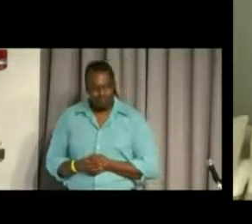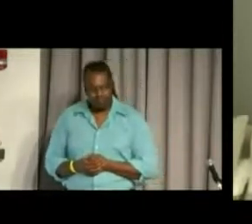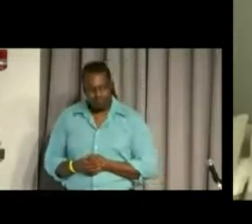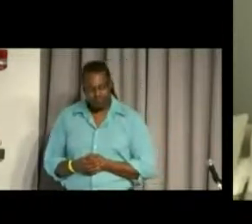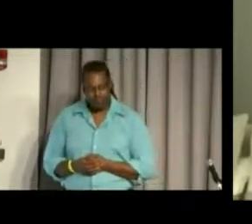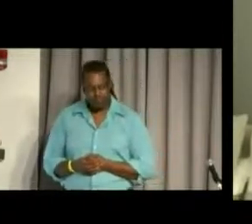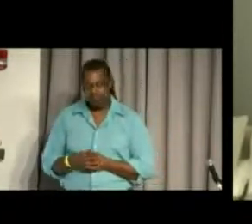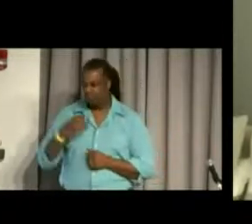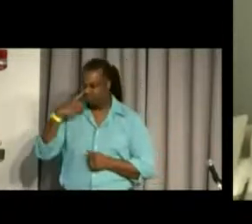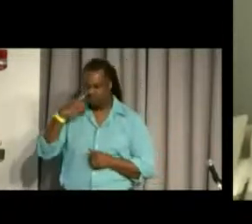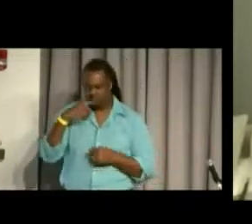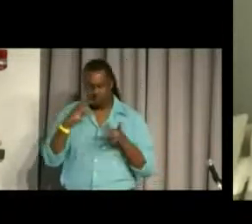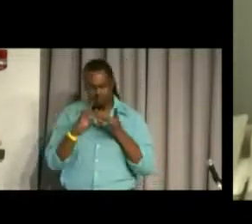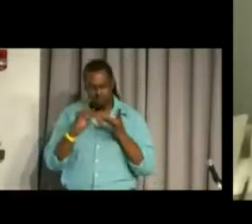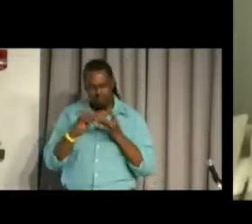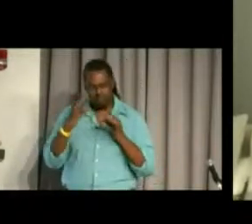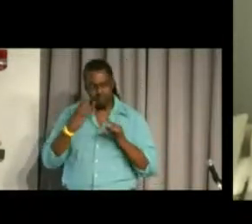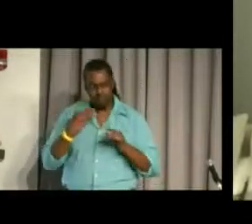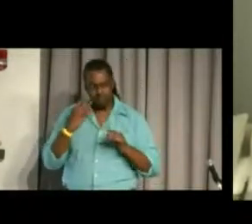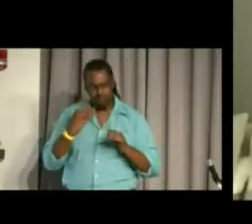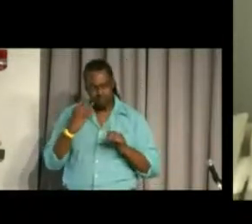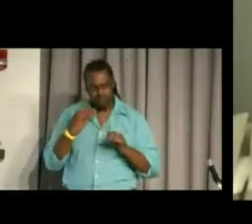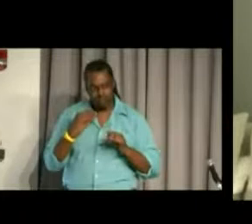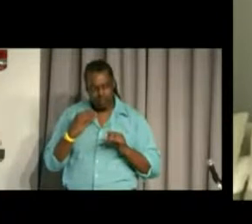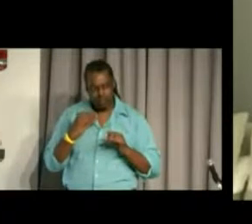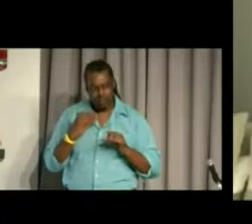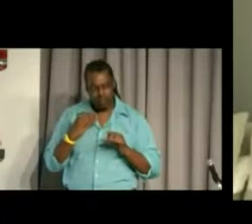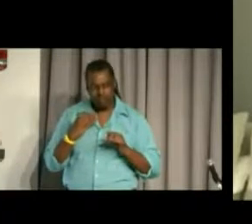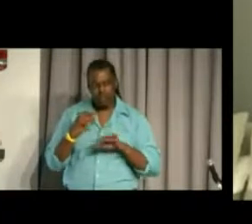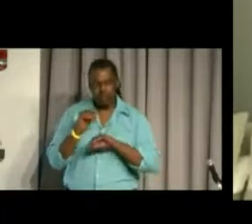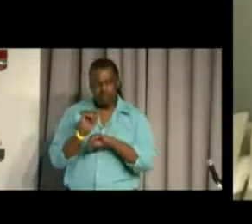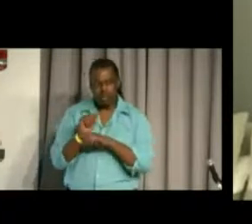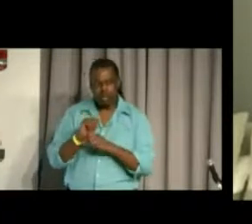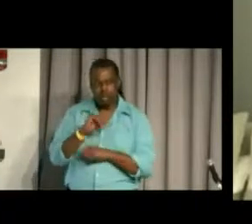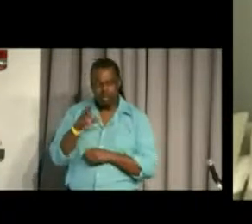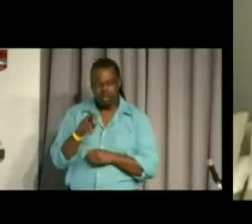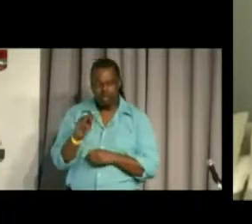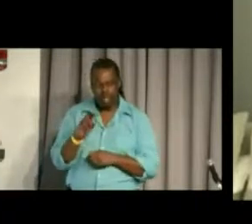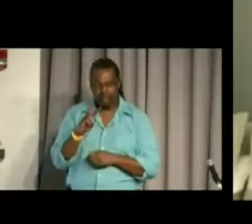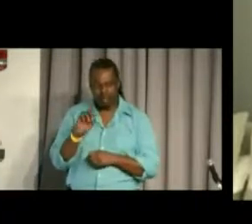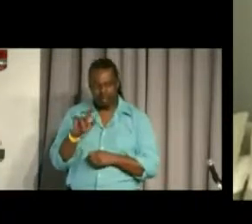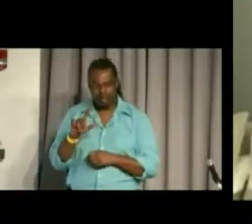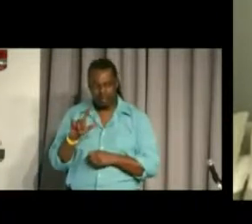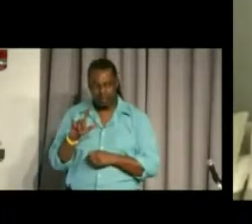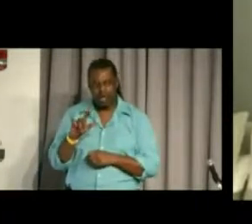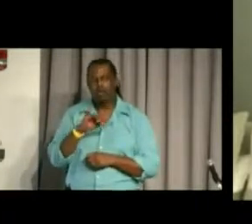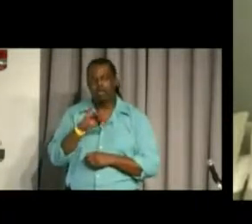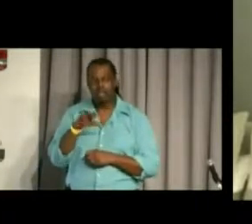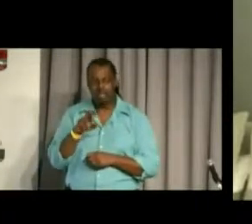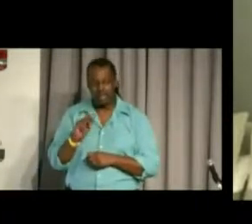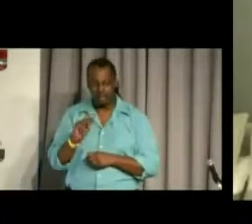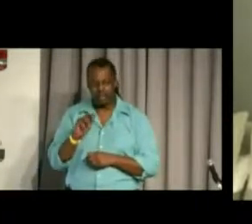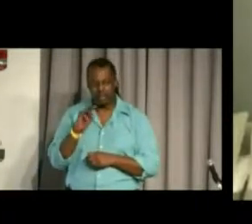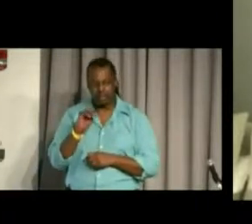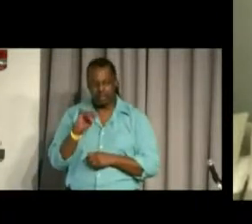your experience regarding environmental injustices in Mississippi and throughout the southern region of the United States?